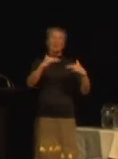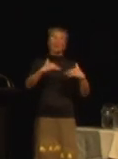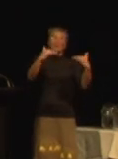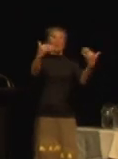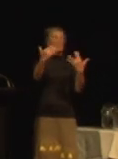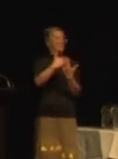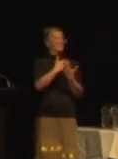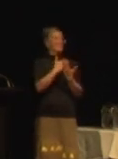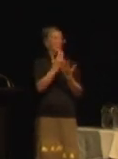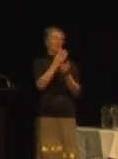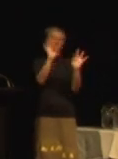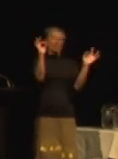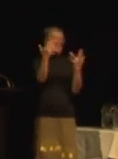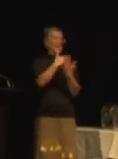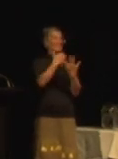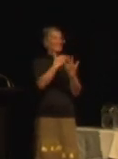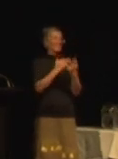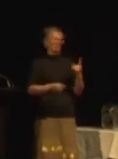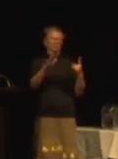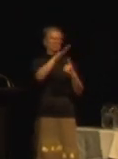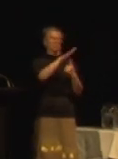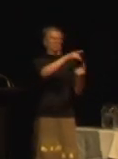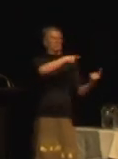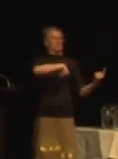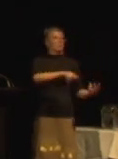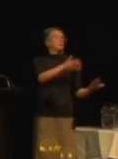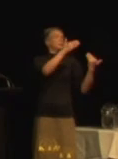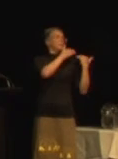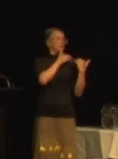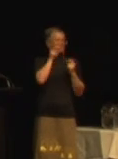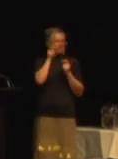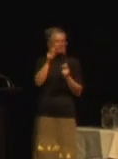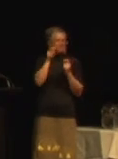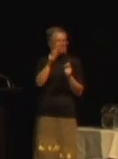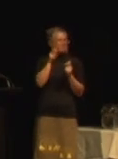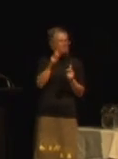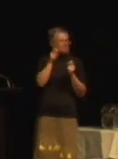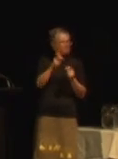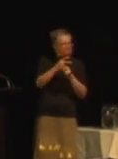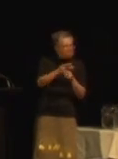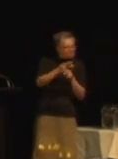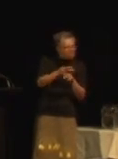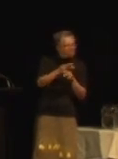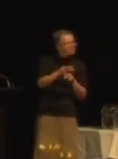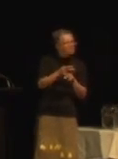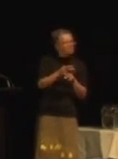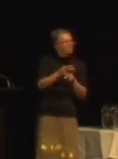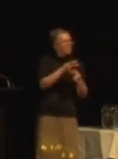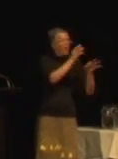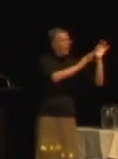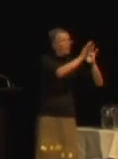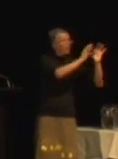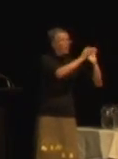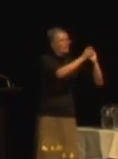to the collections and information in our kaitiaki, keeping on regardless of Google's algorithmic changes or the shifting priorities